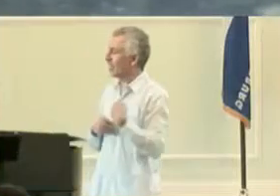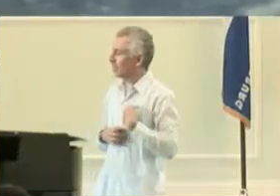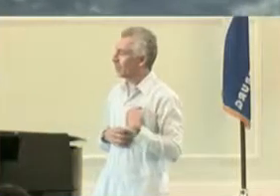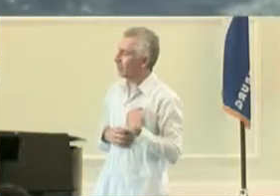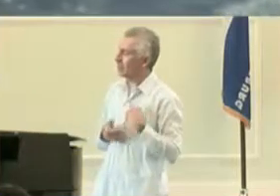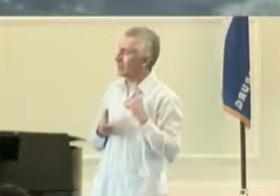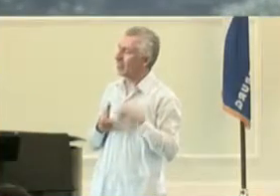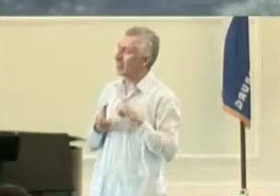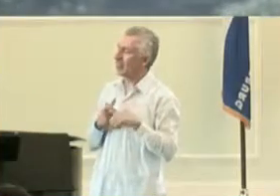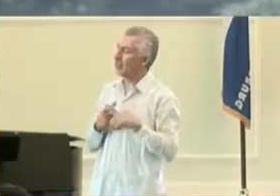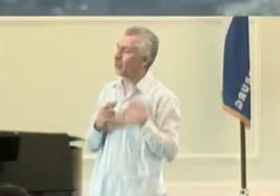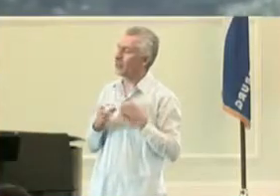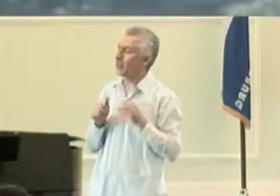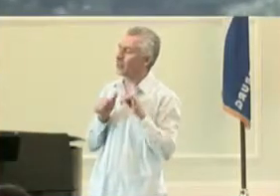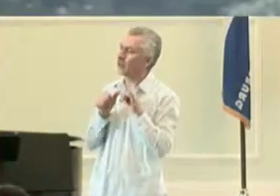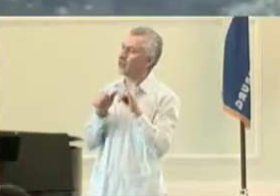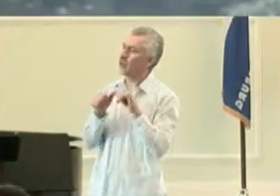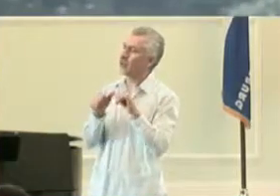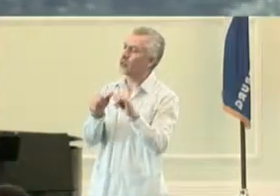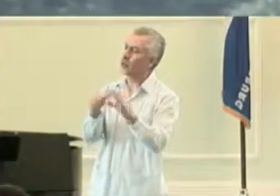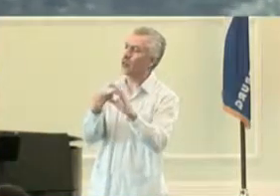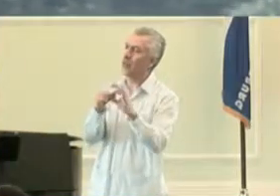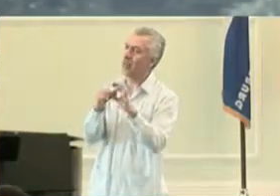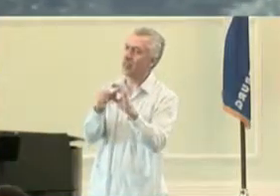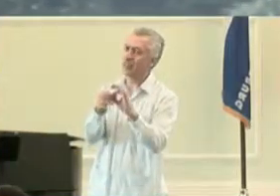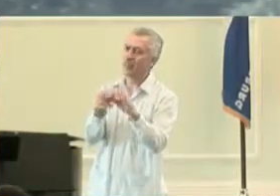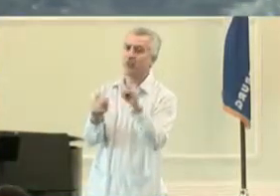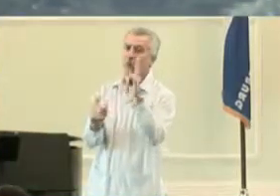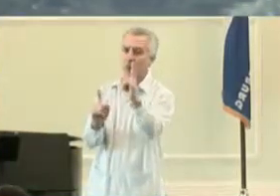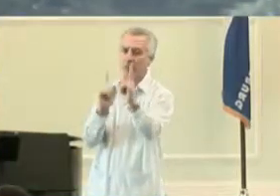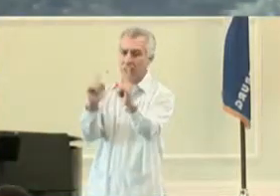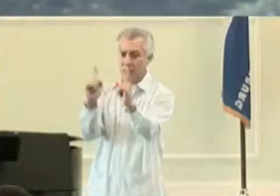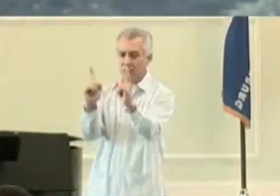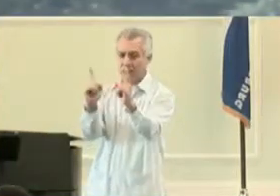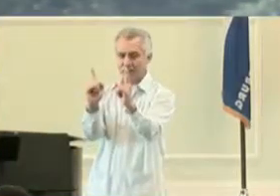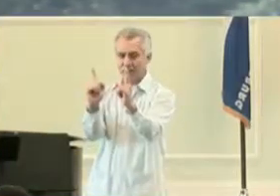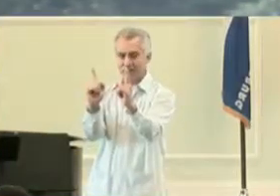that you can have a relationship with me, one-on-one relationship with me.